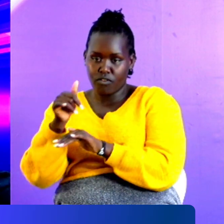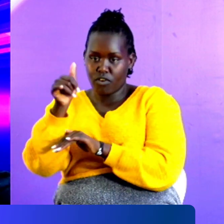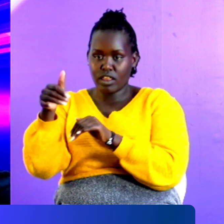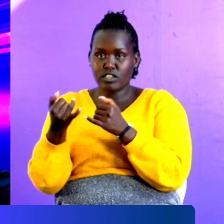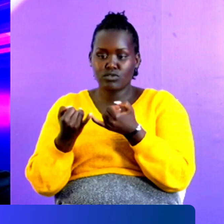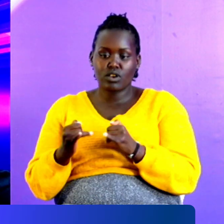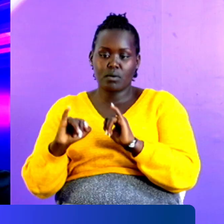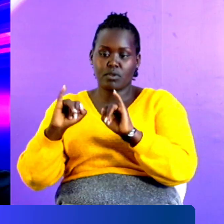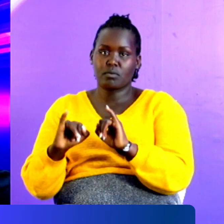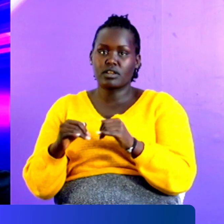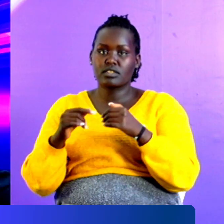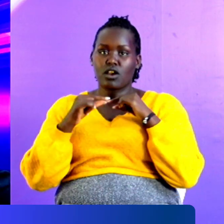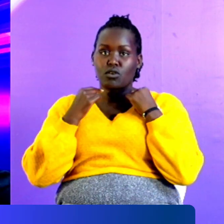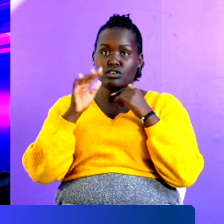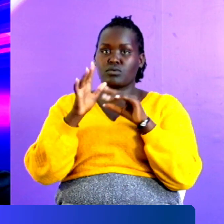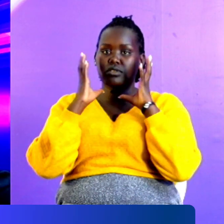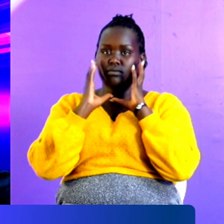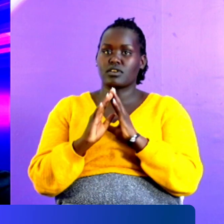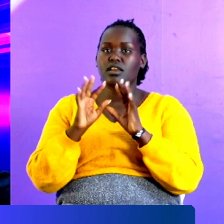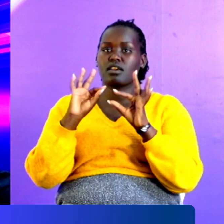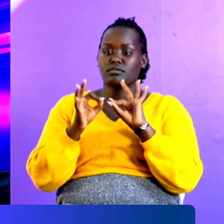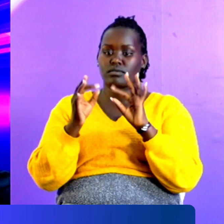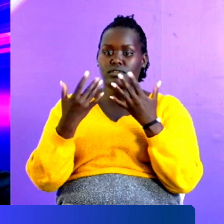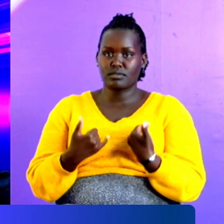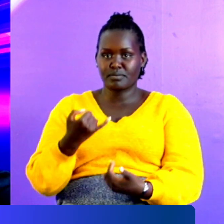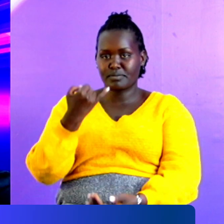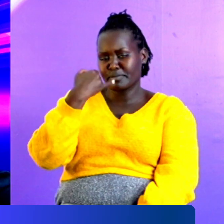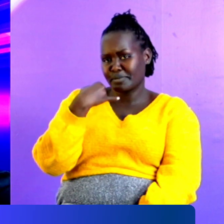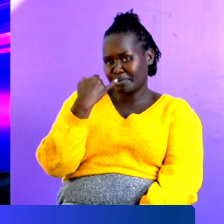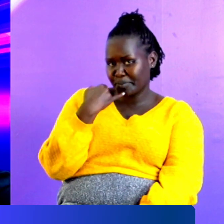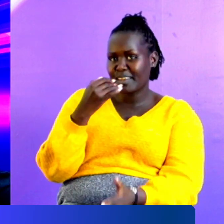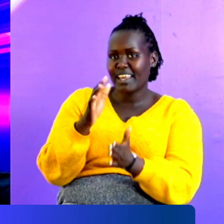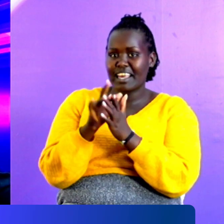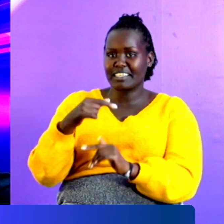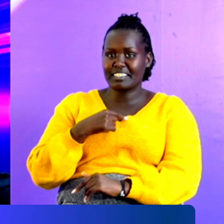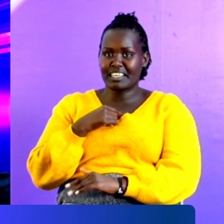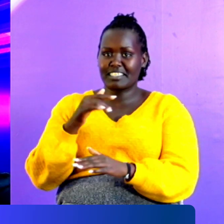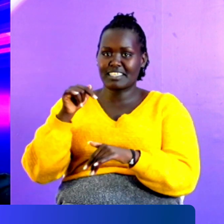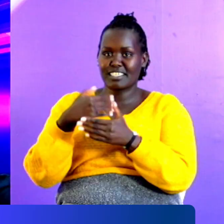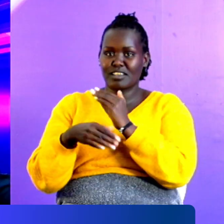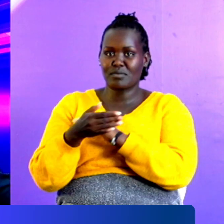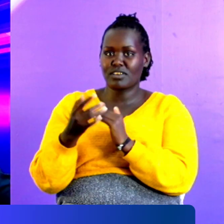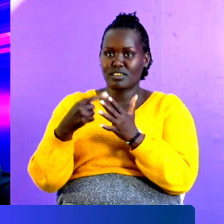for others to implement. I've been your host, Alan Hubbard, sign language interpreter, Emmy Chepiwot, and our guest